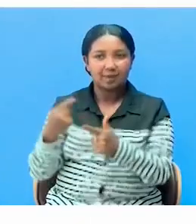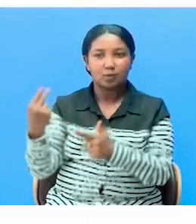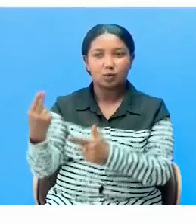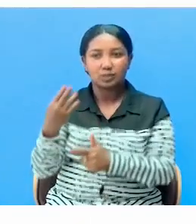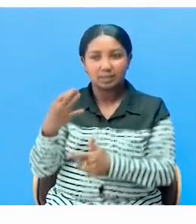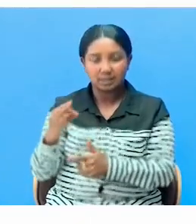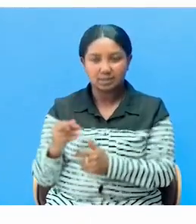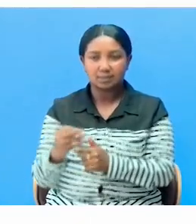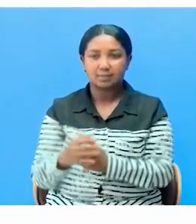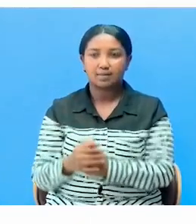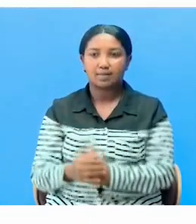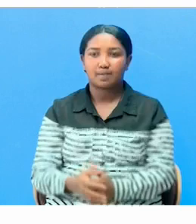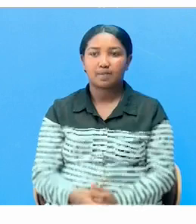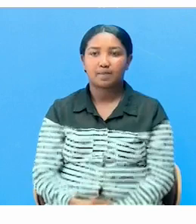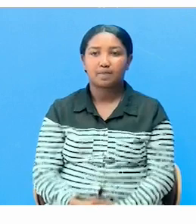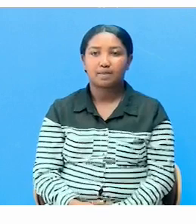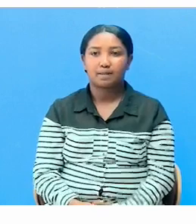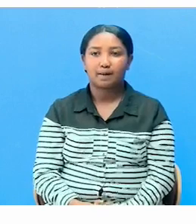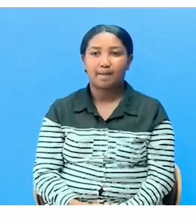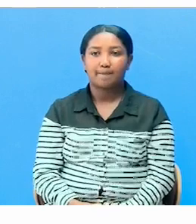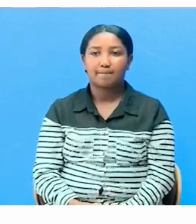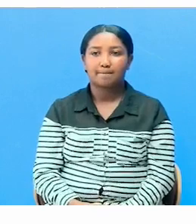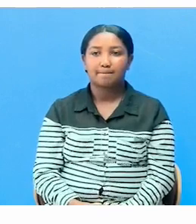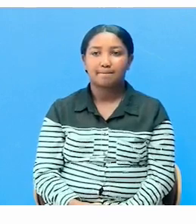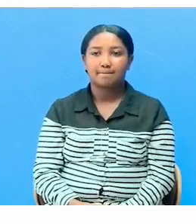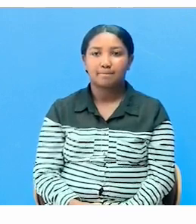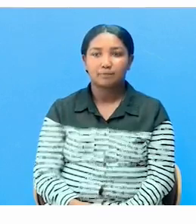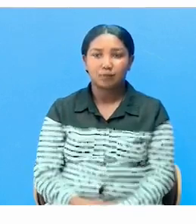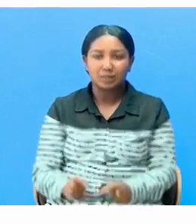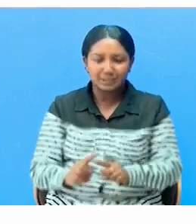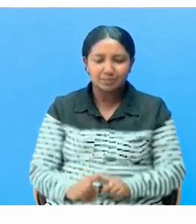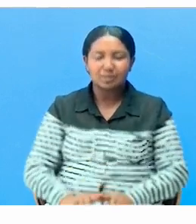is with for specific noun.